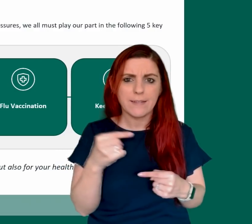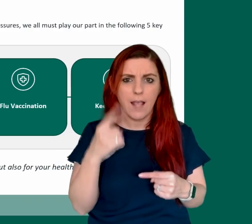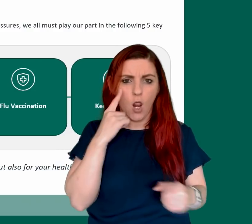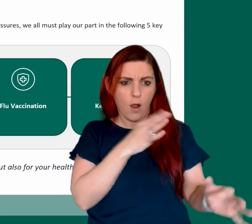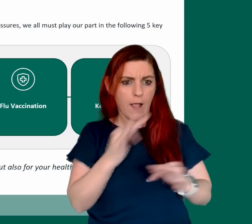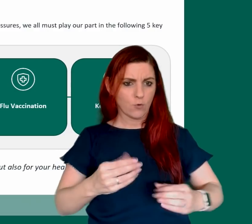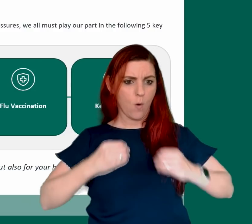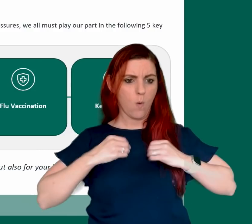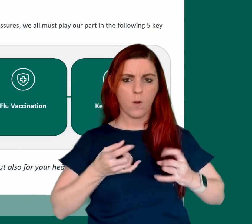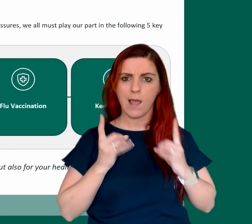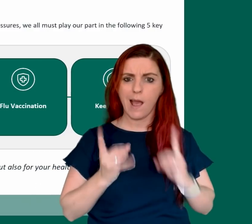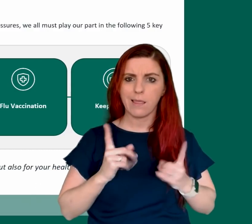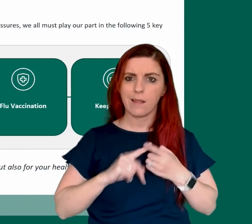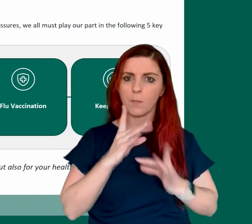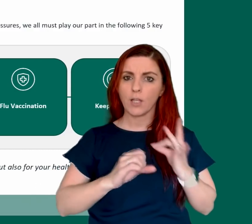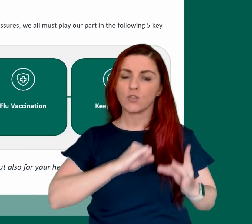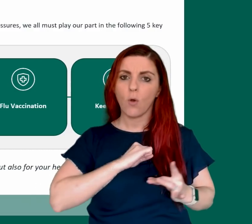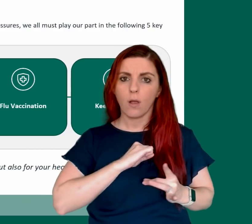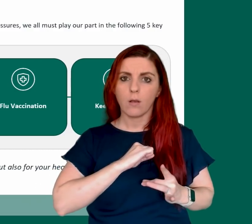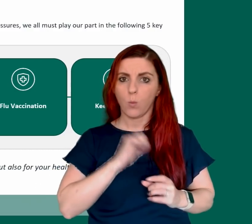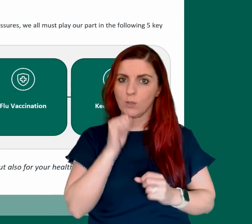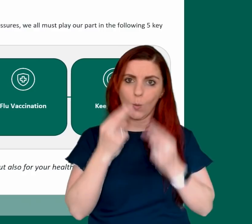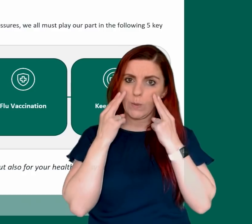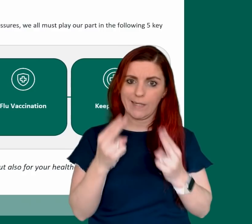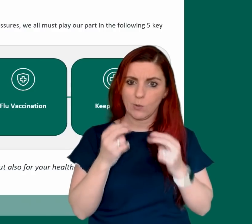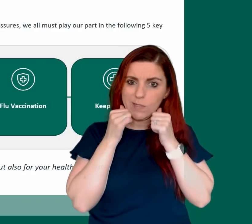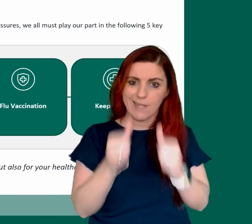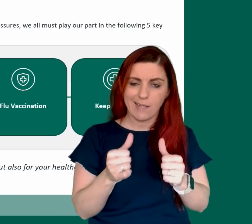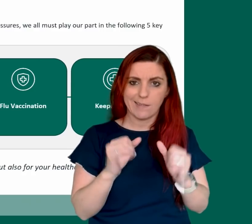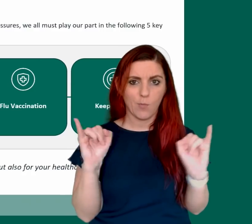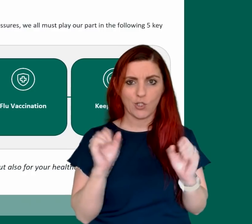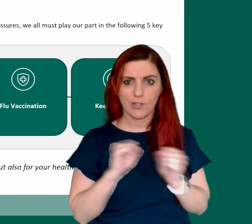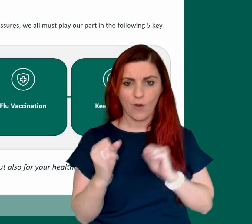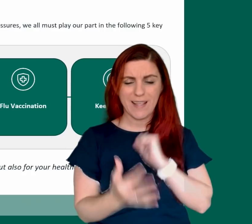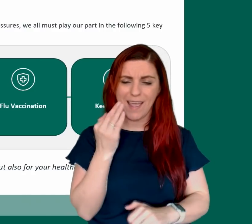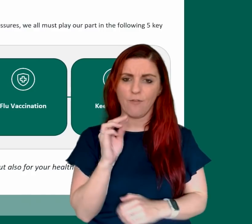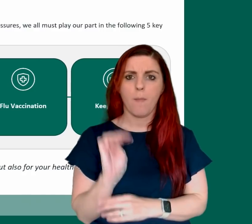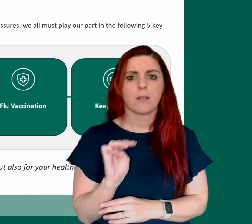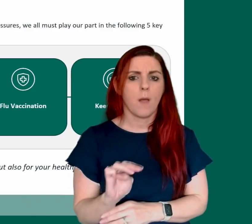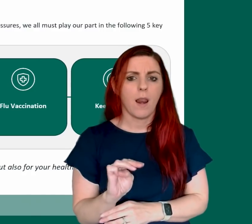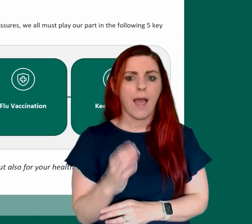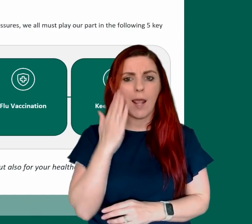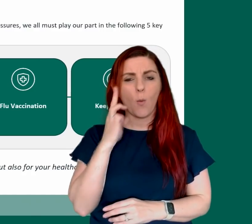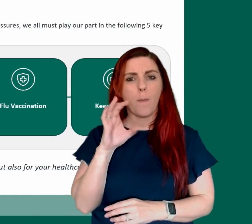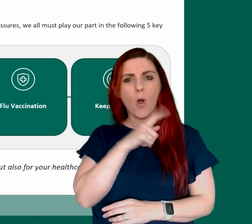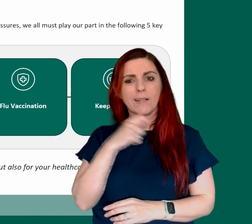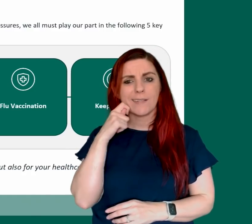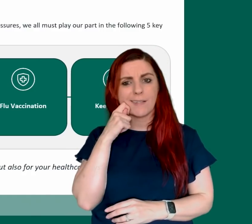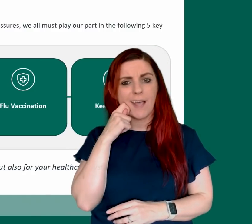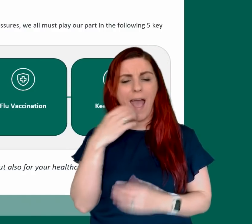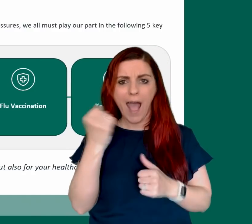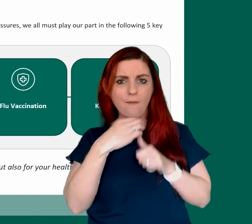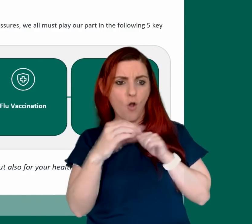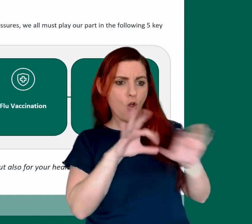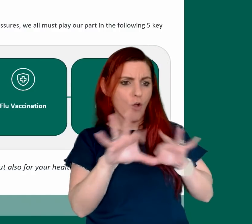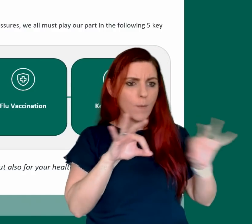own health and ensuring that we actually don't need to attend these services if at all possible. And as Paul said, to remember the other pathways that are there